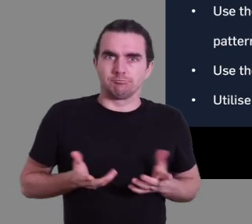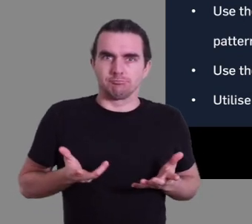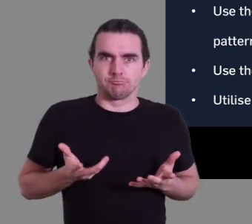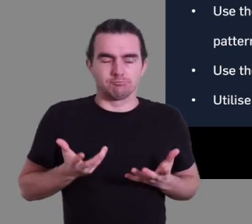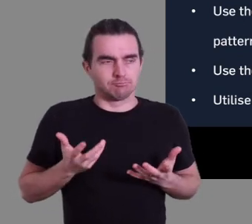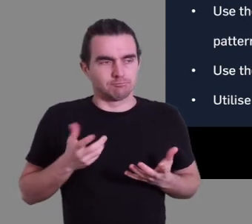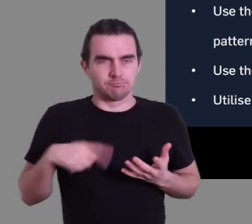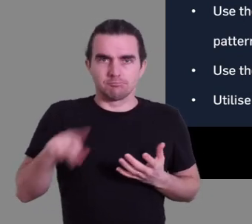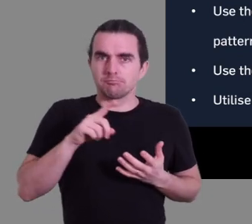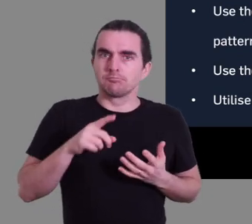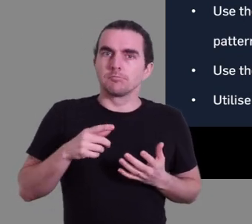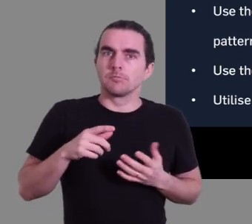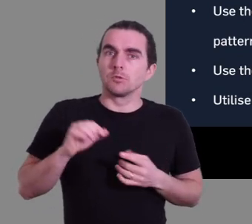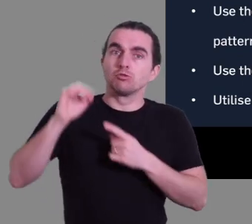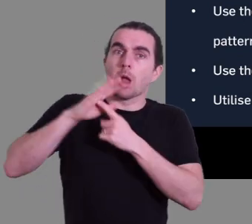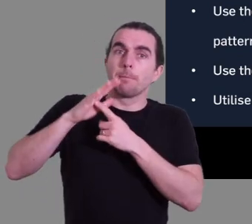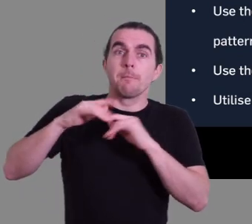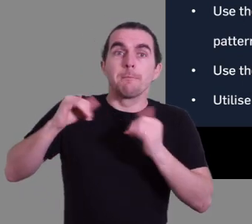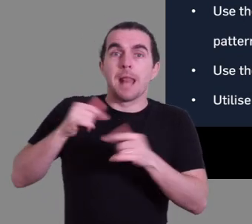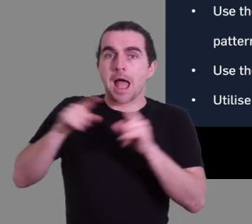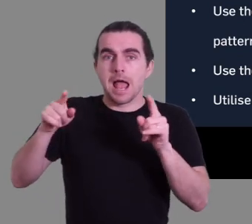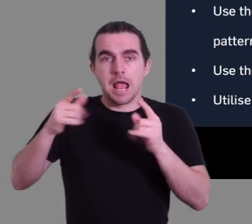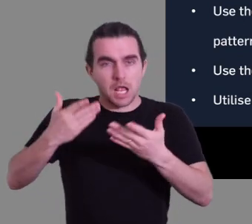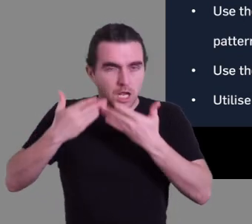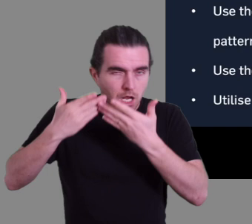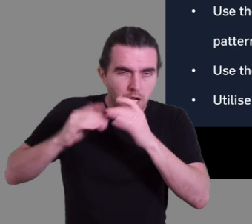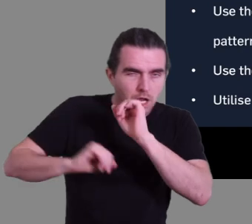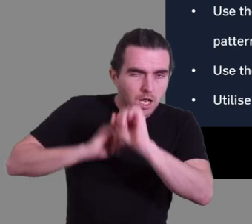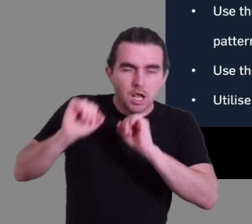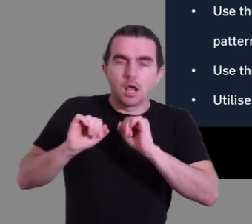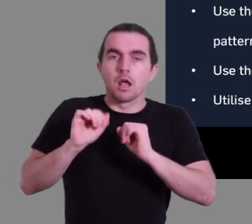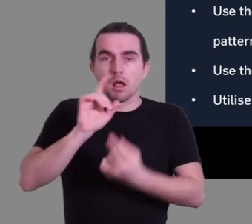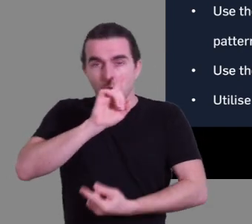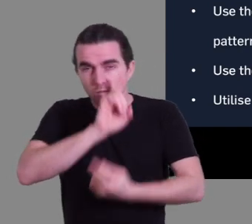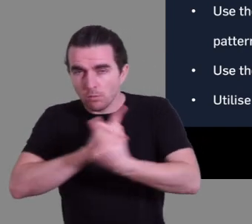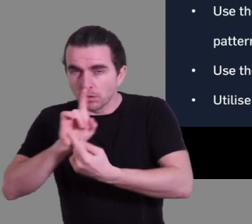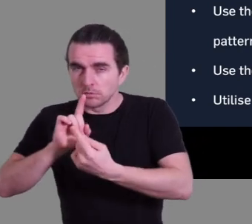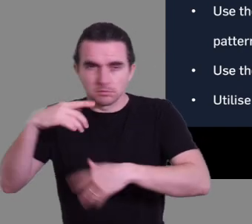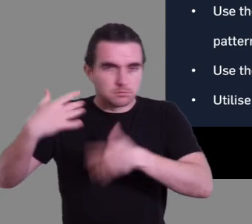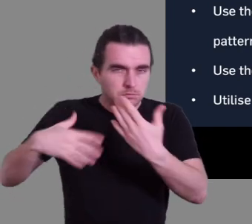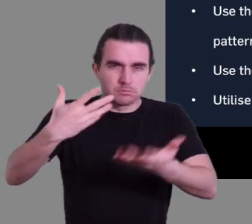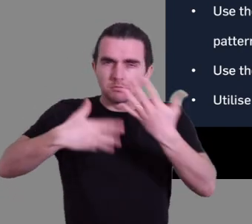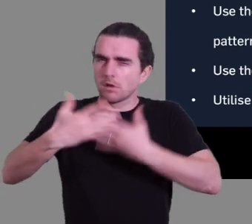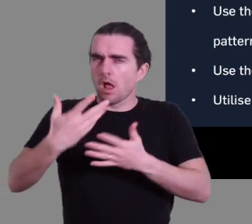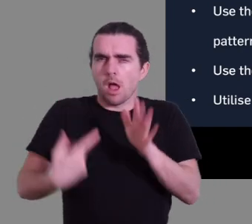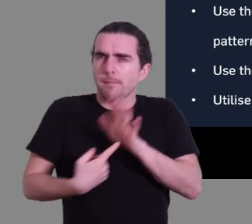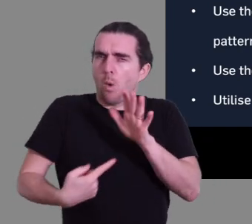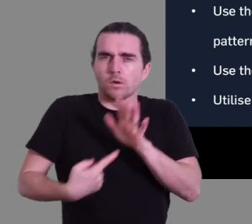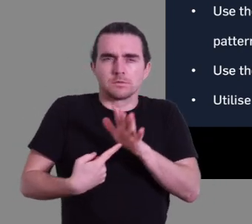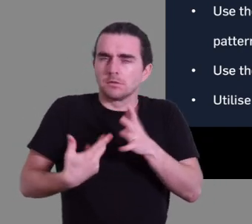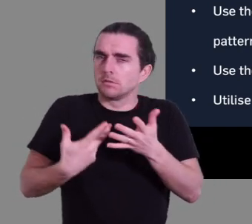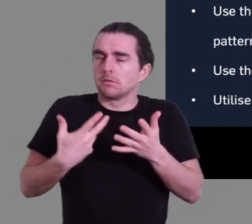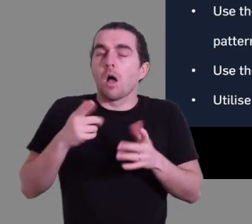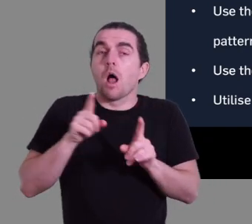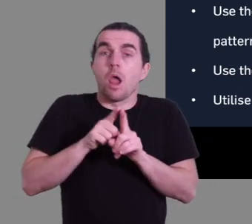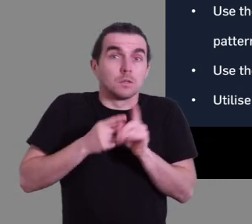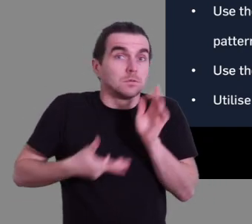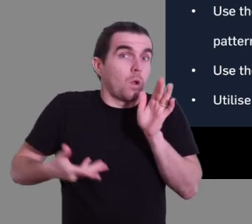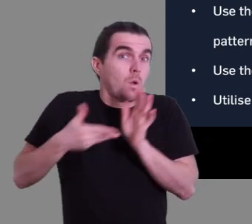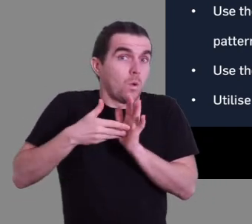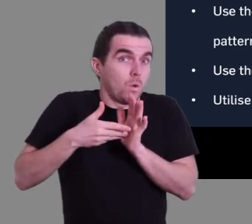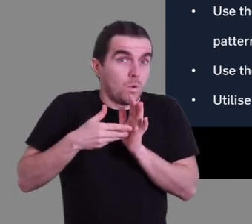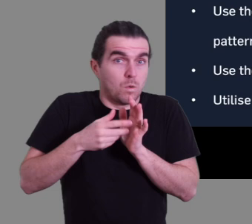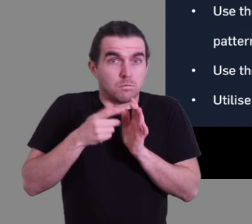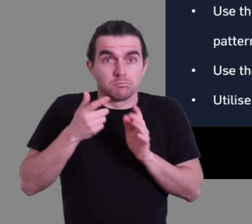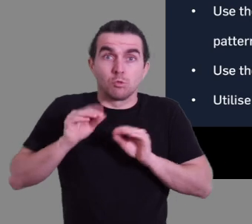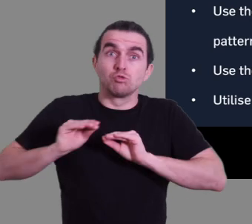of studying what top players do in the 1v1 duels that are going on, and how important that is. But